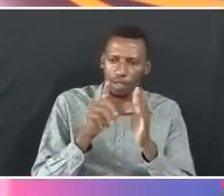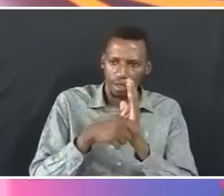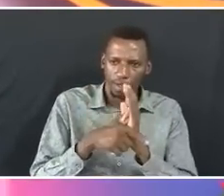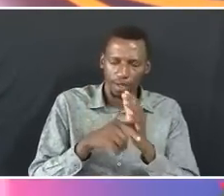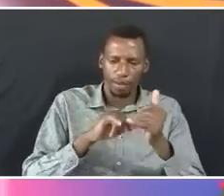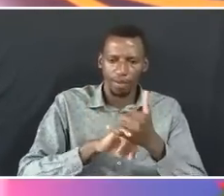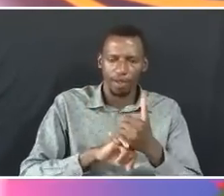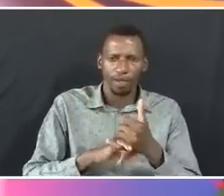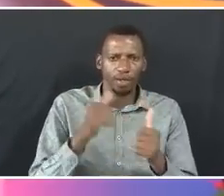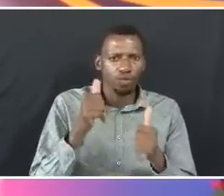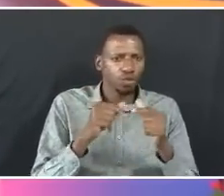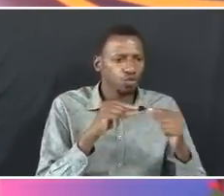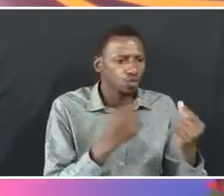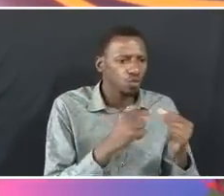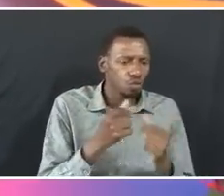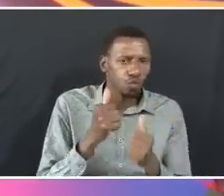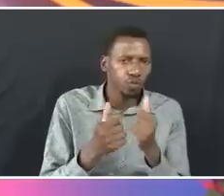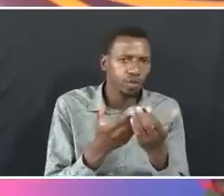are youths.